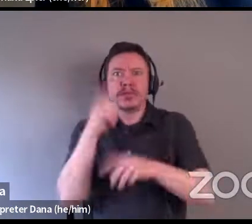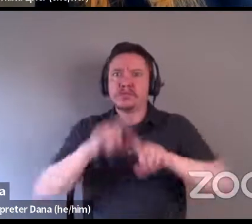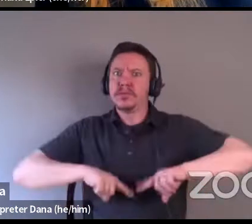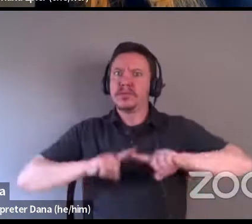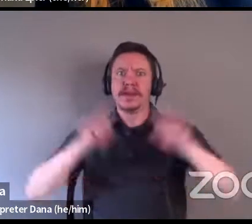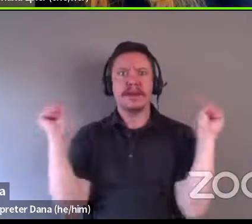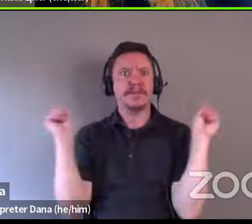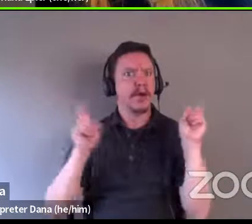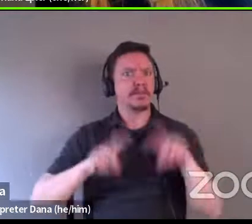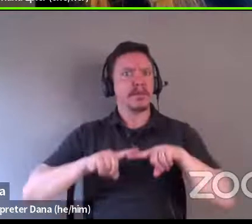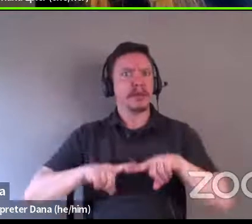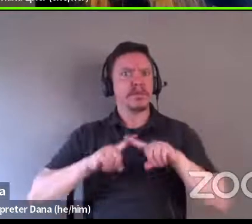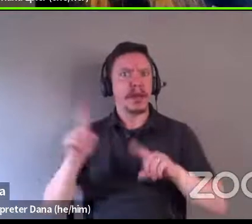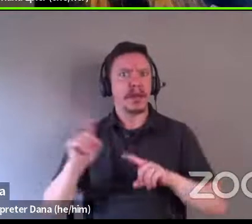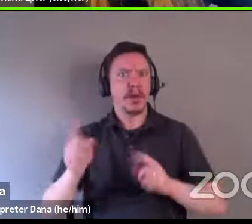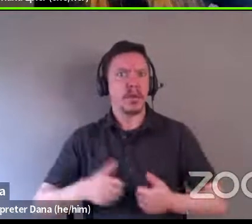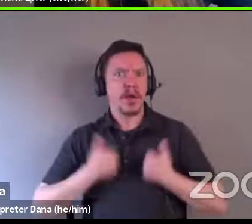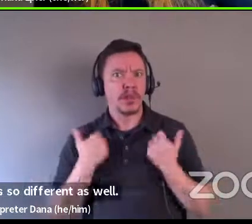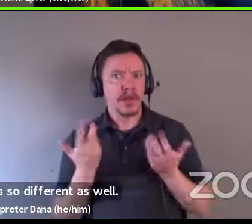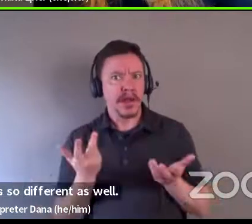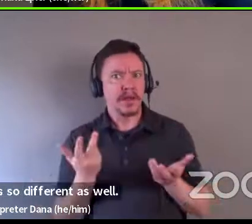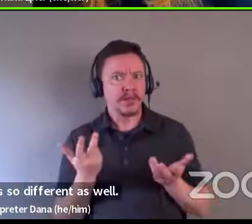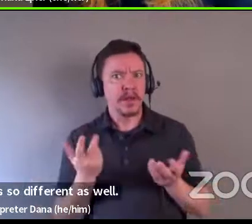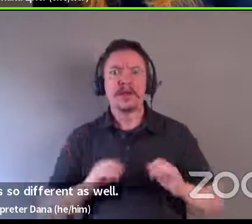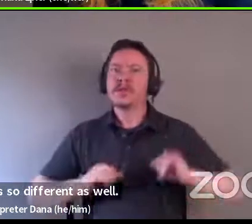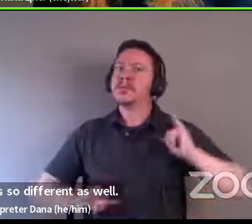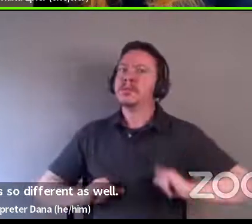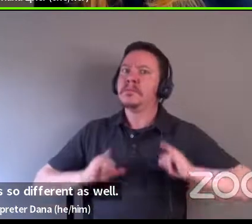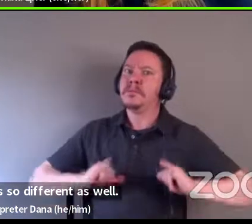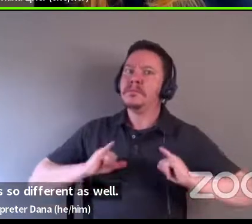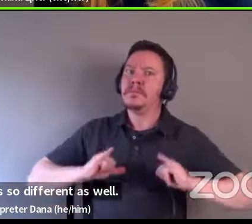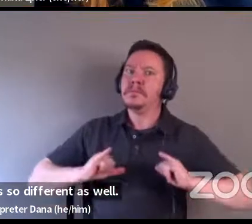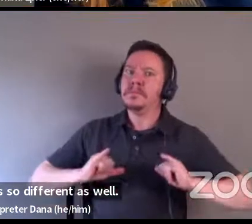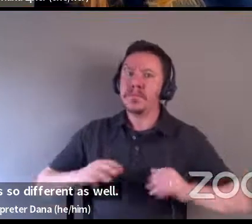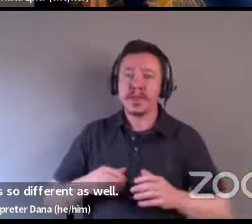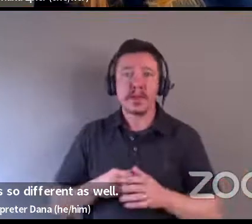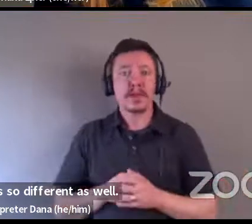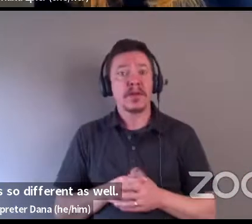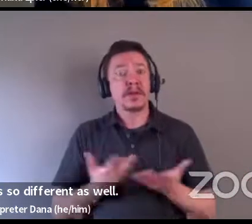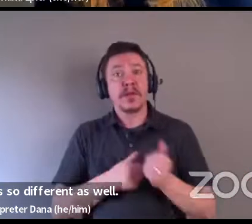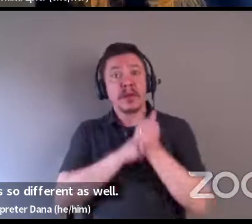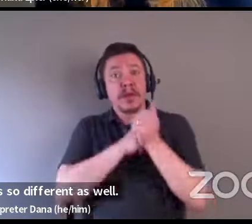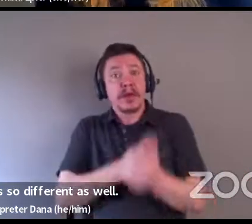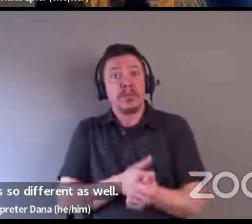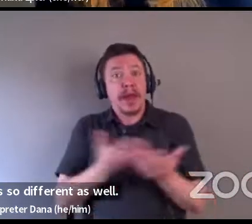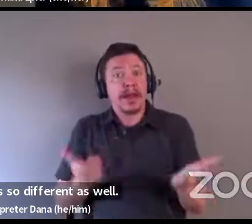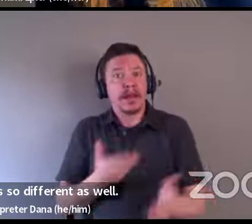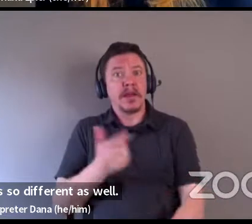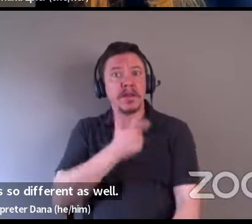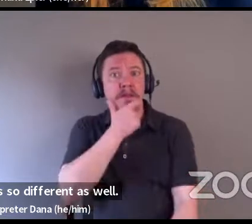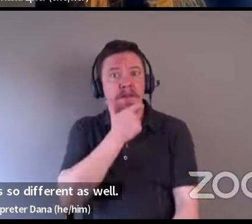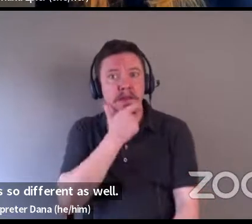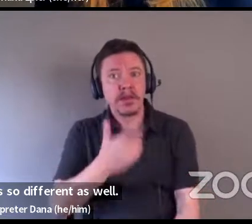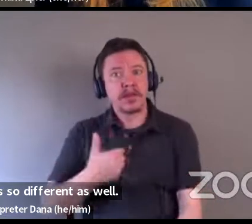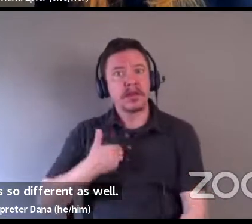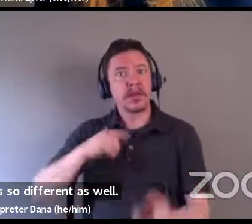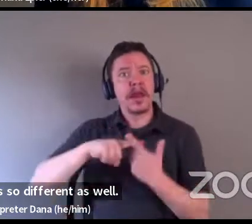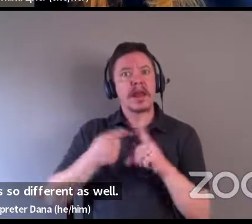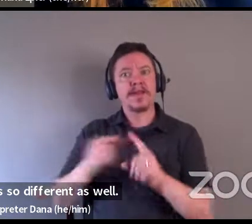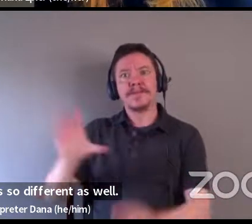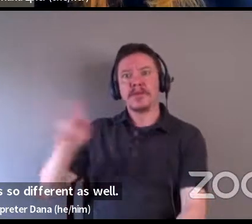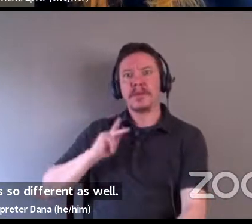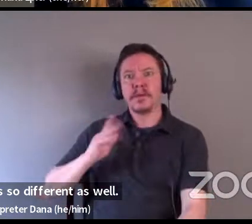well. So you might be compliant in the UK, and I have friends back in Malaysia who